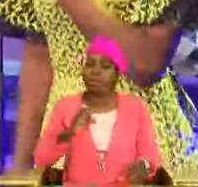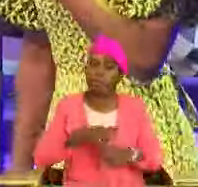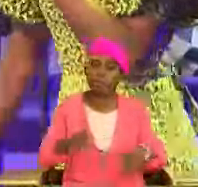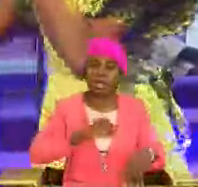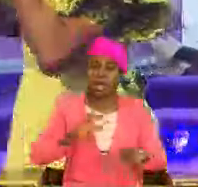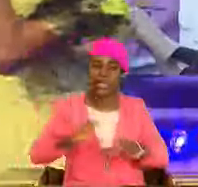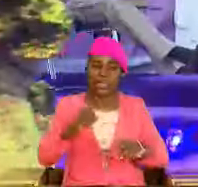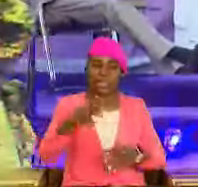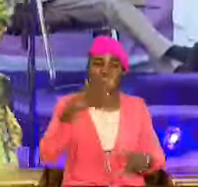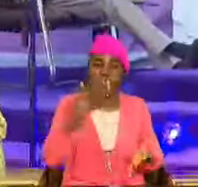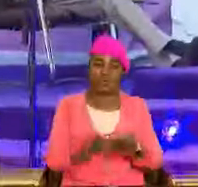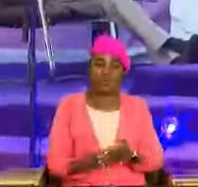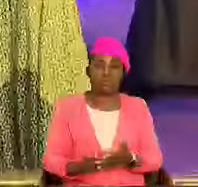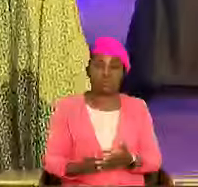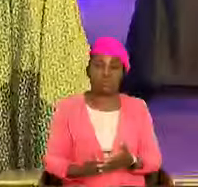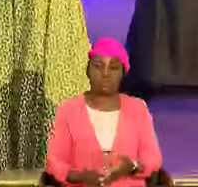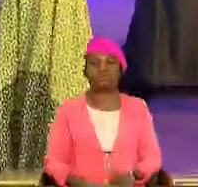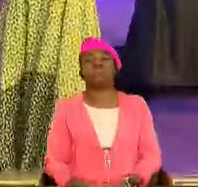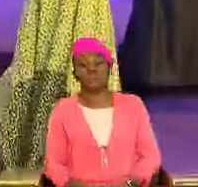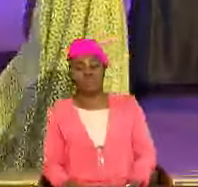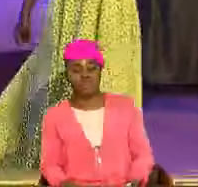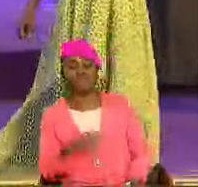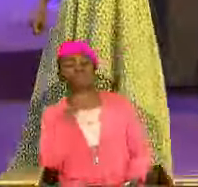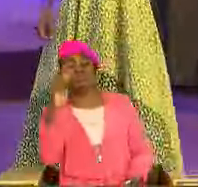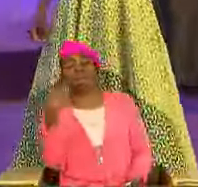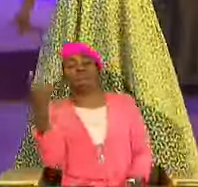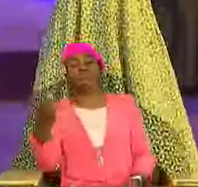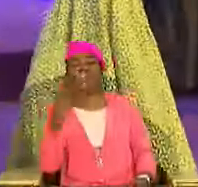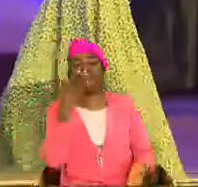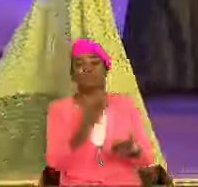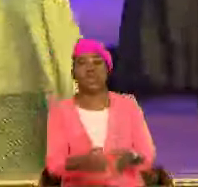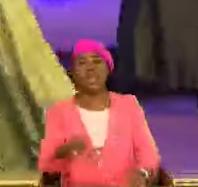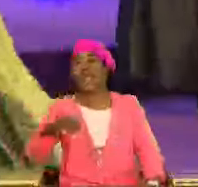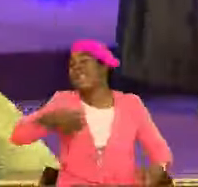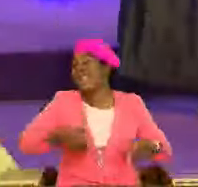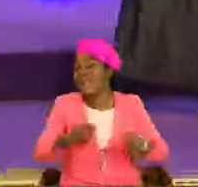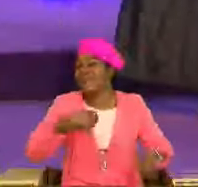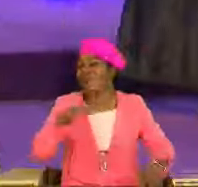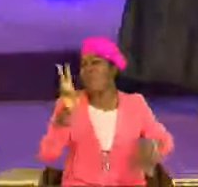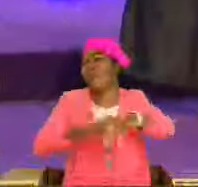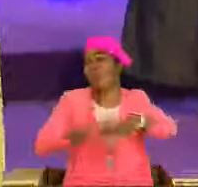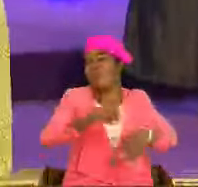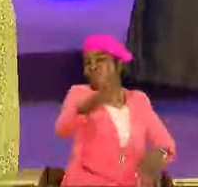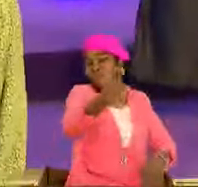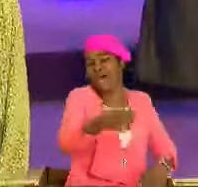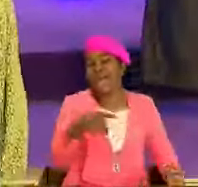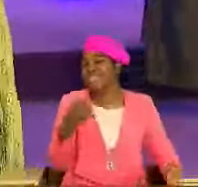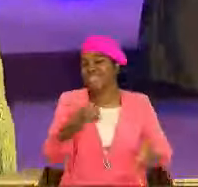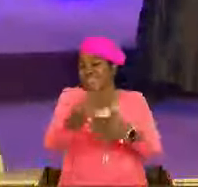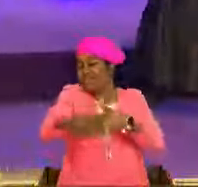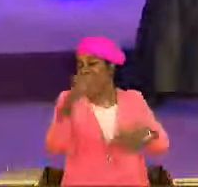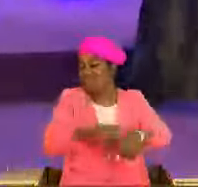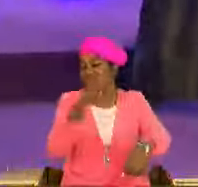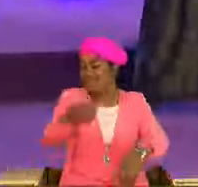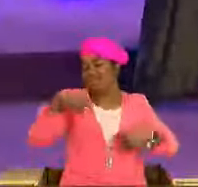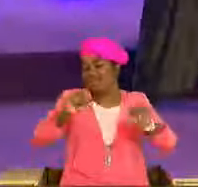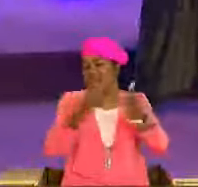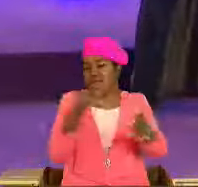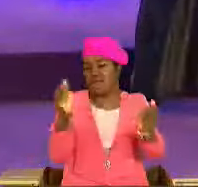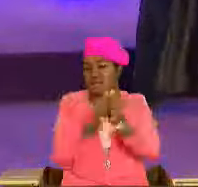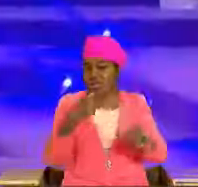good see let me warn you next time you try this with me I will deal